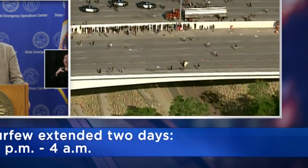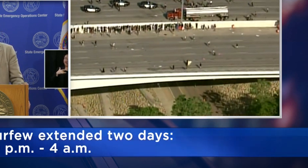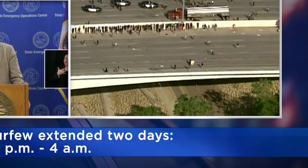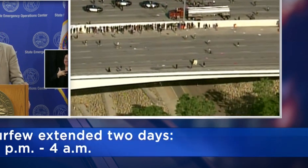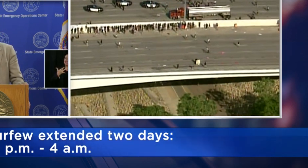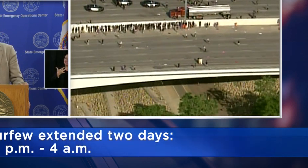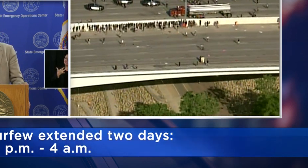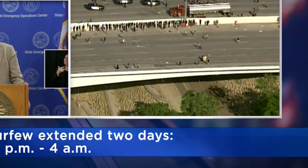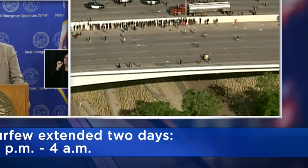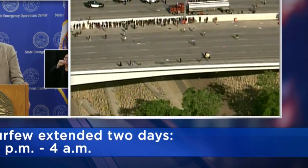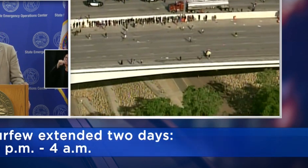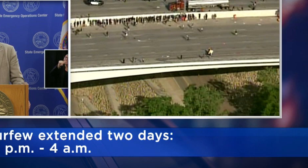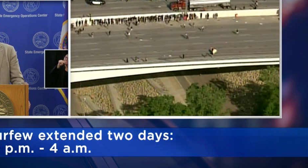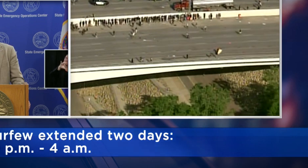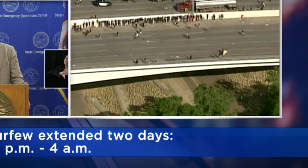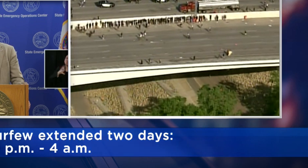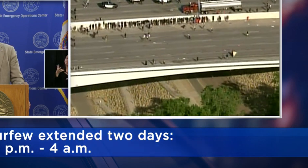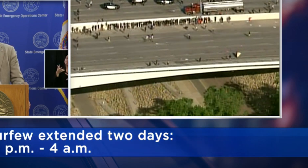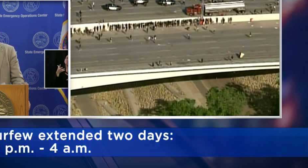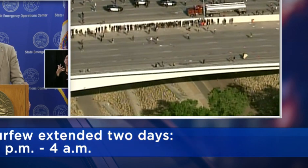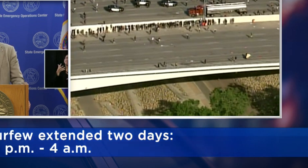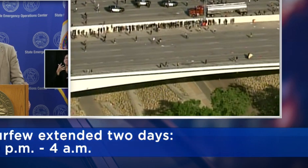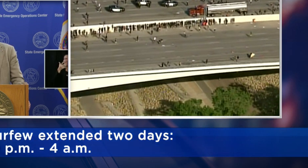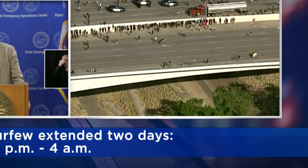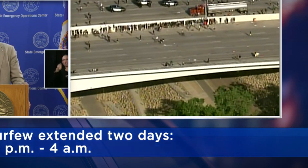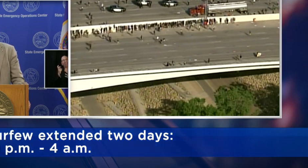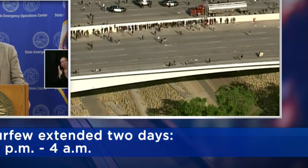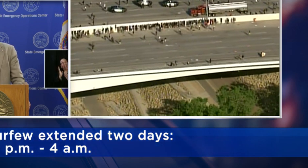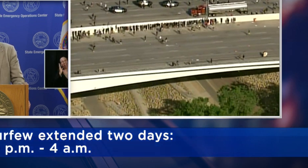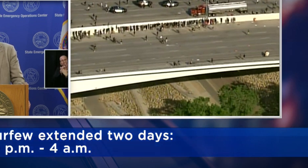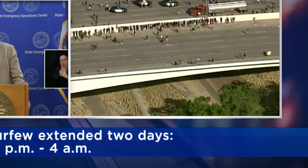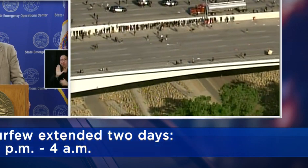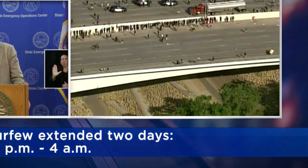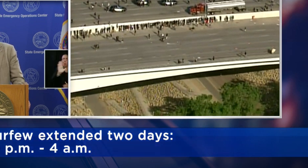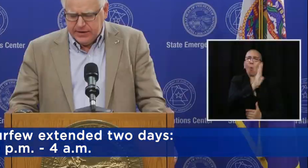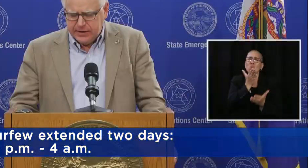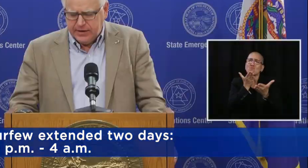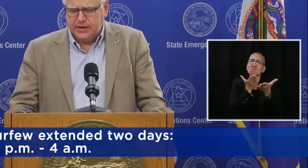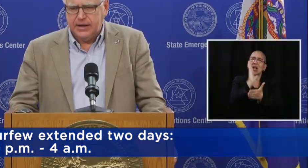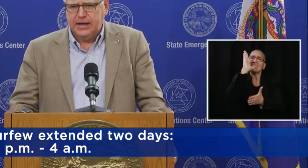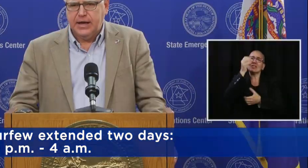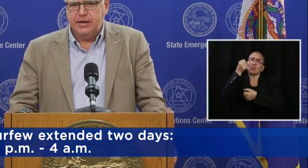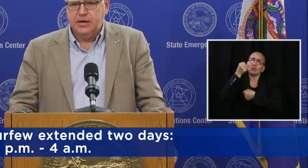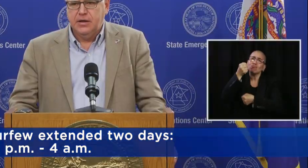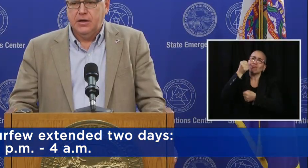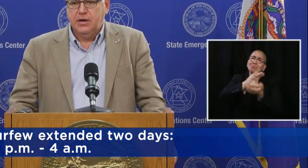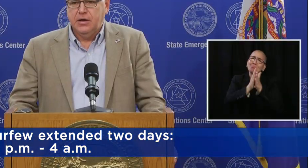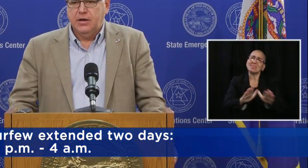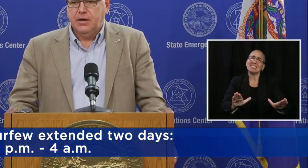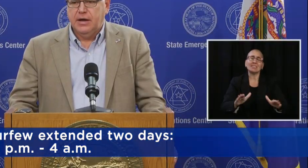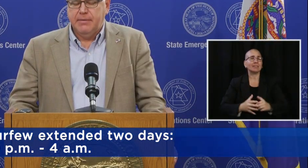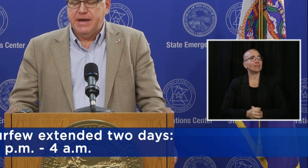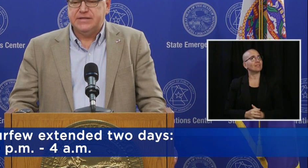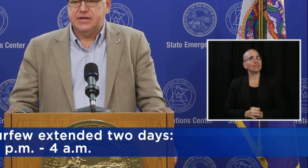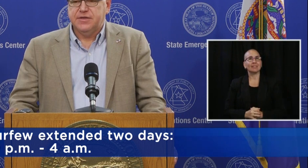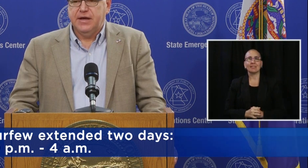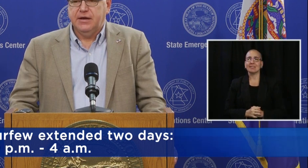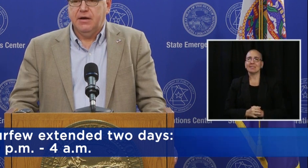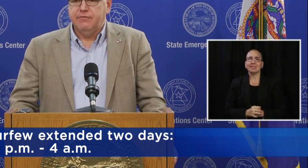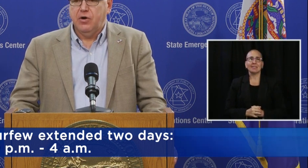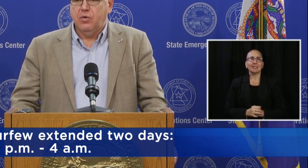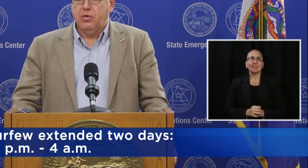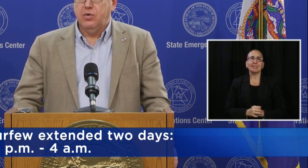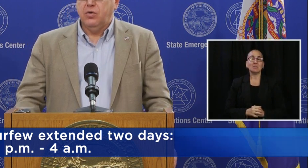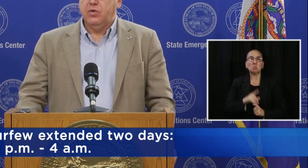impact on movement of folks last night, but it still worked out, I think, again, an amazing